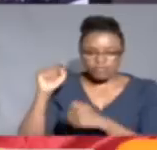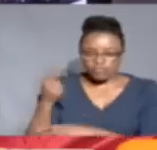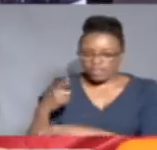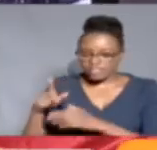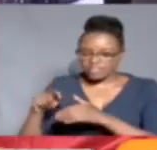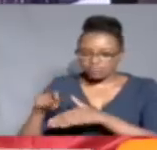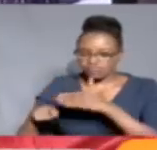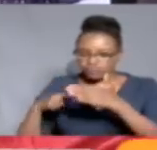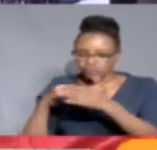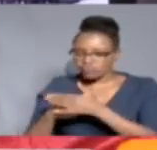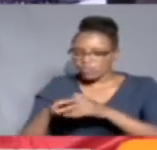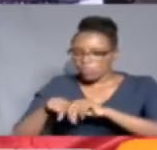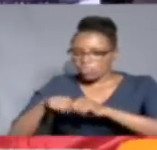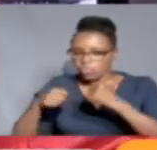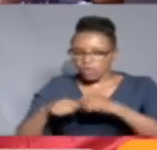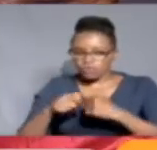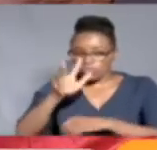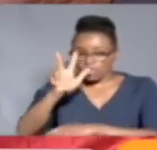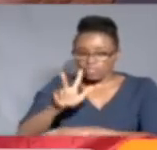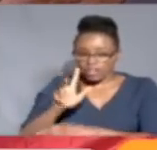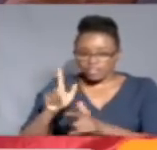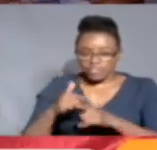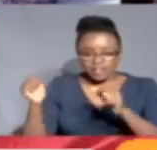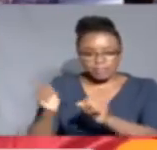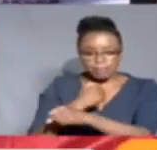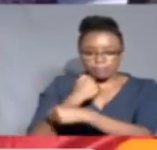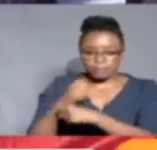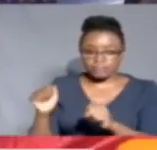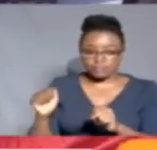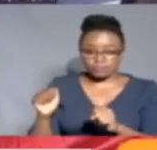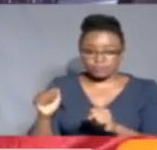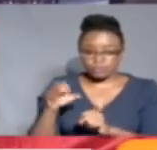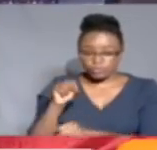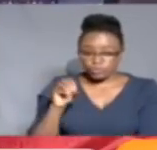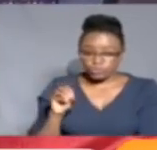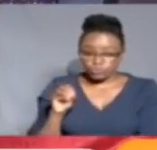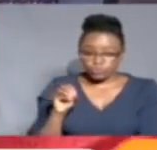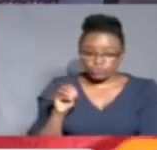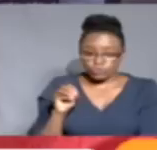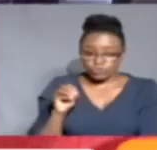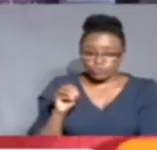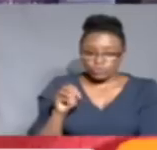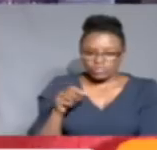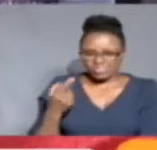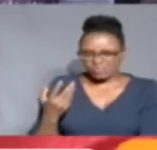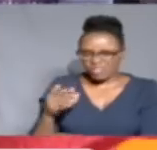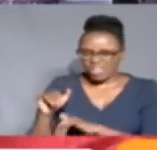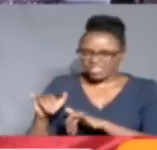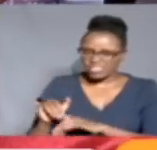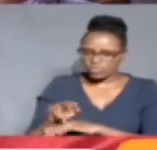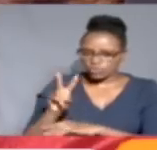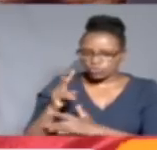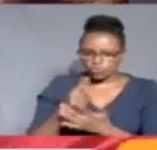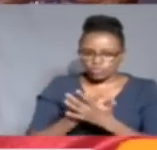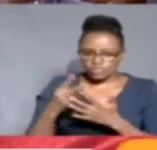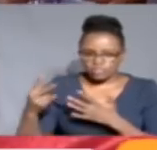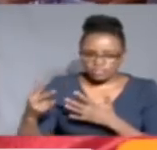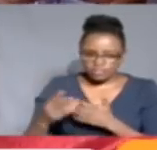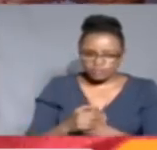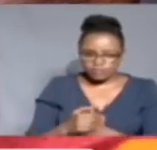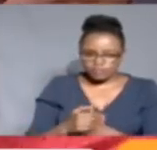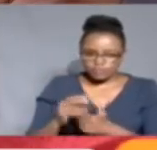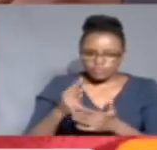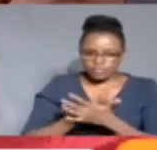the second, but on the third one, I couldn't. So it took me around 2 weeks